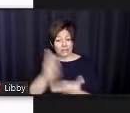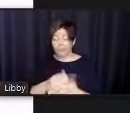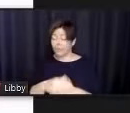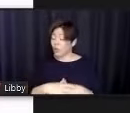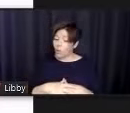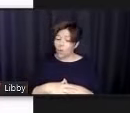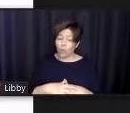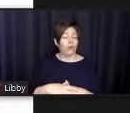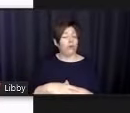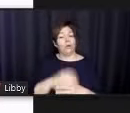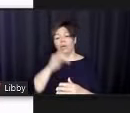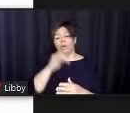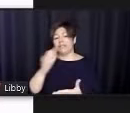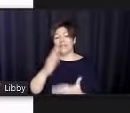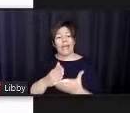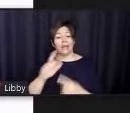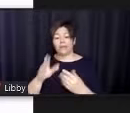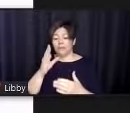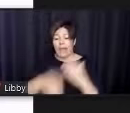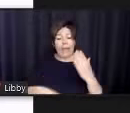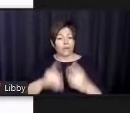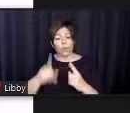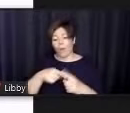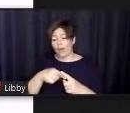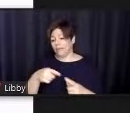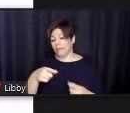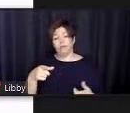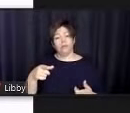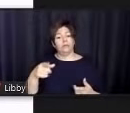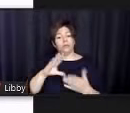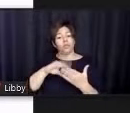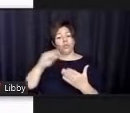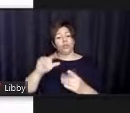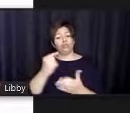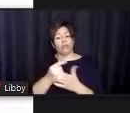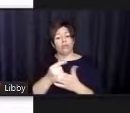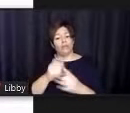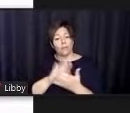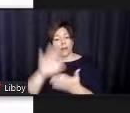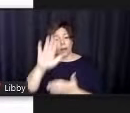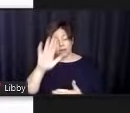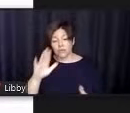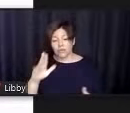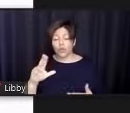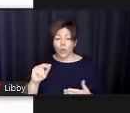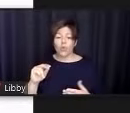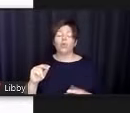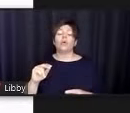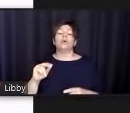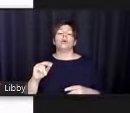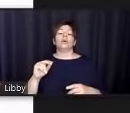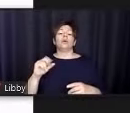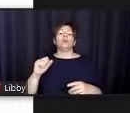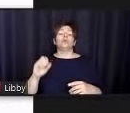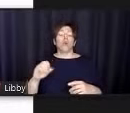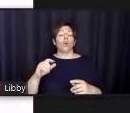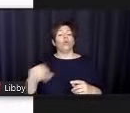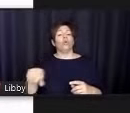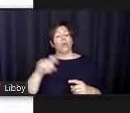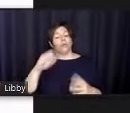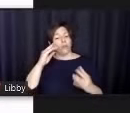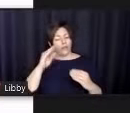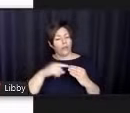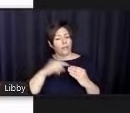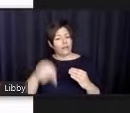from college. So it's something that we have to pay attention to as a part of this. Is that you have to think about